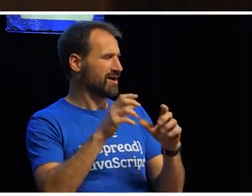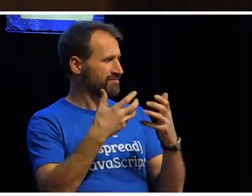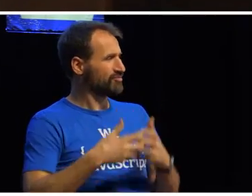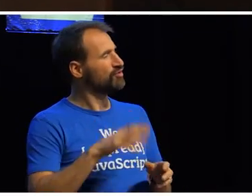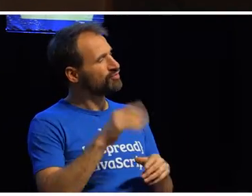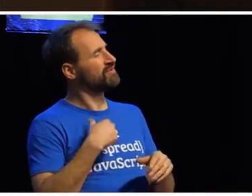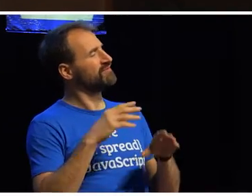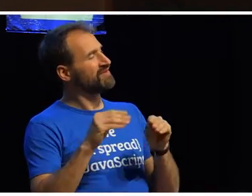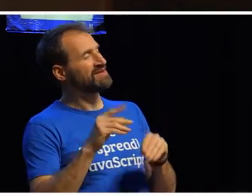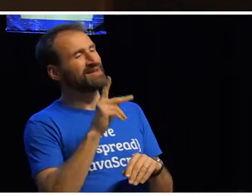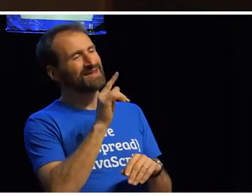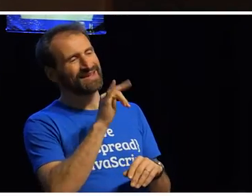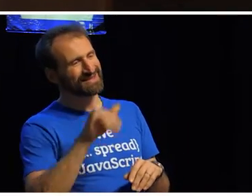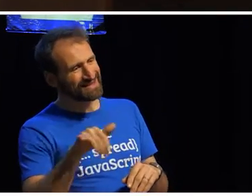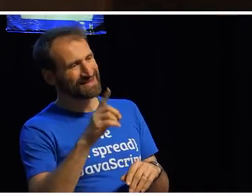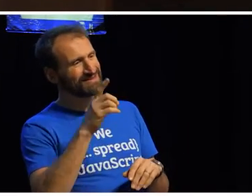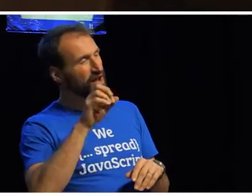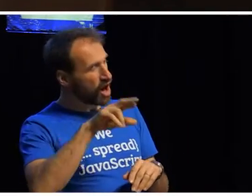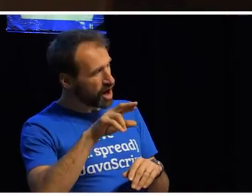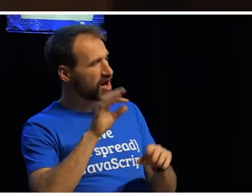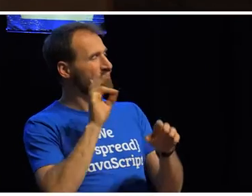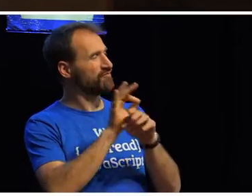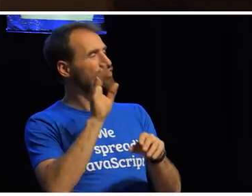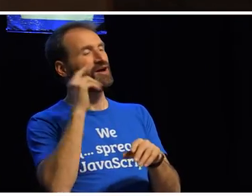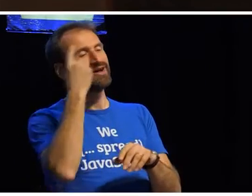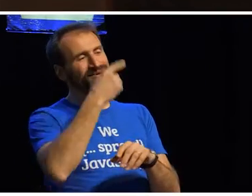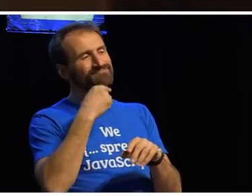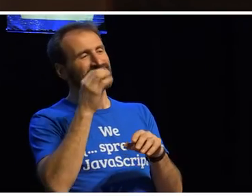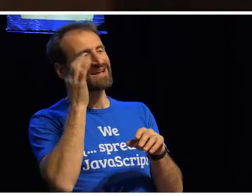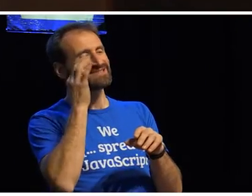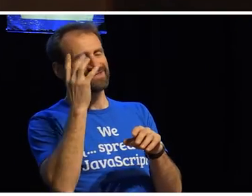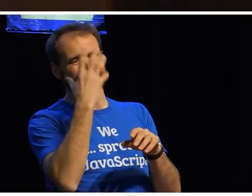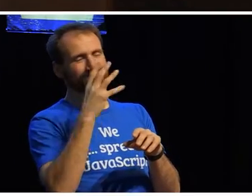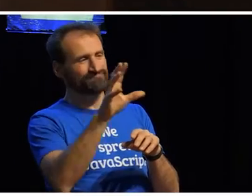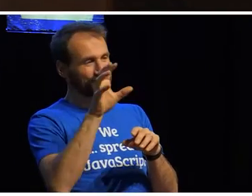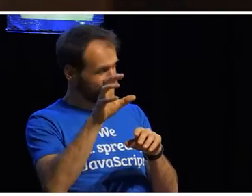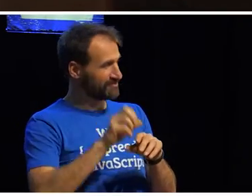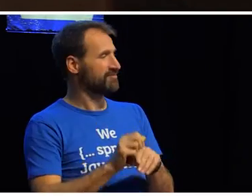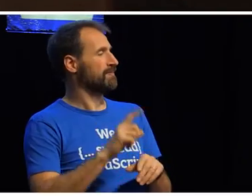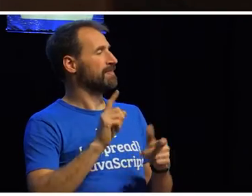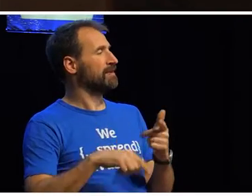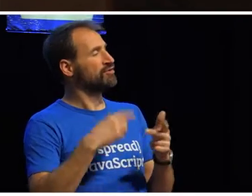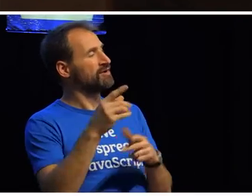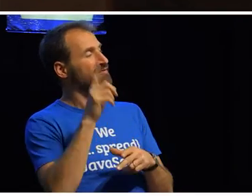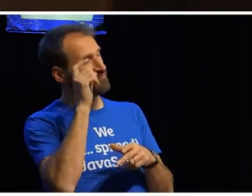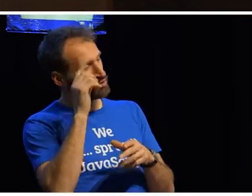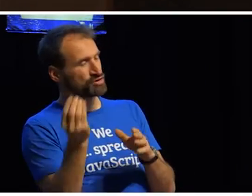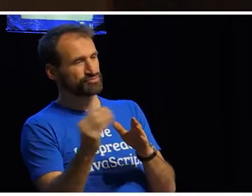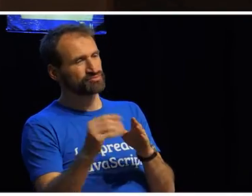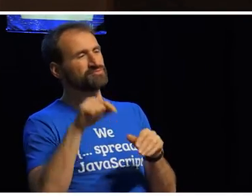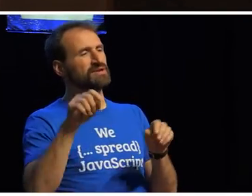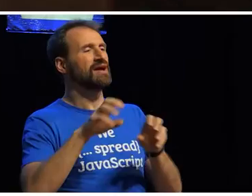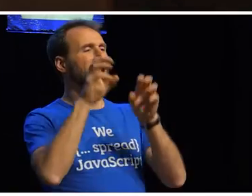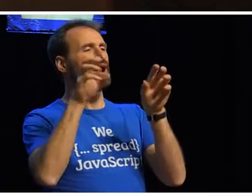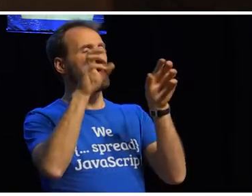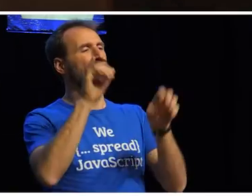detect cat face, you know, cat facial detection. And I send in a photo to Cladinary because it has a really easy